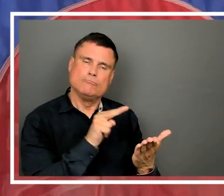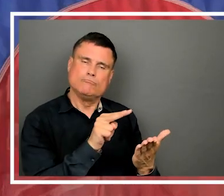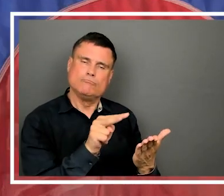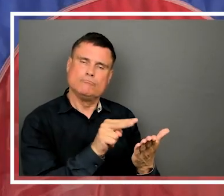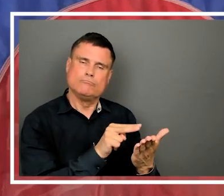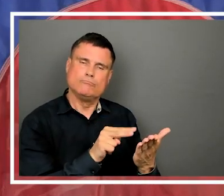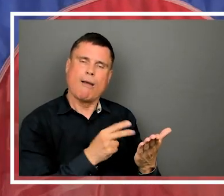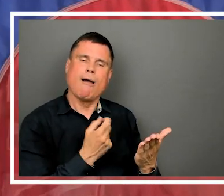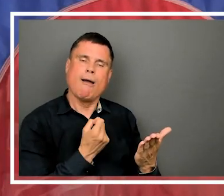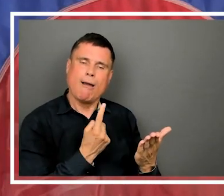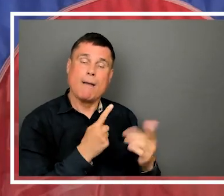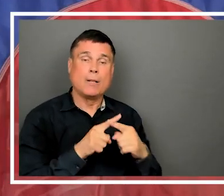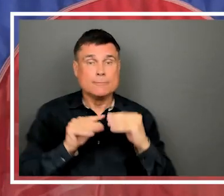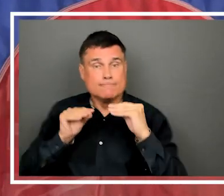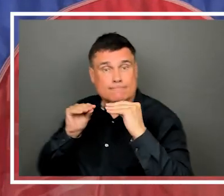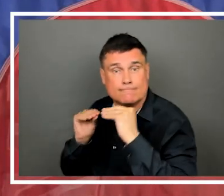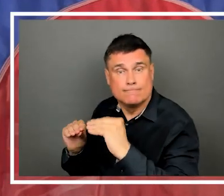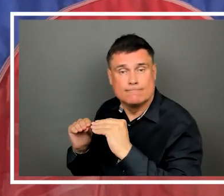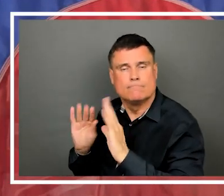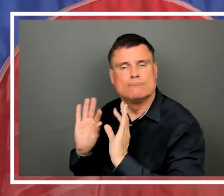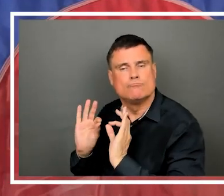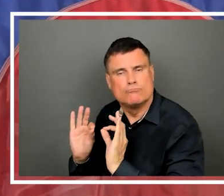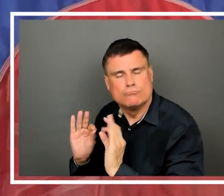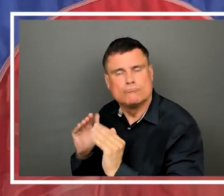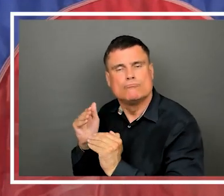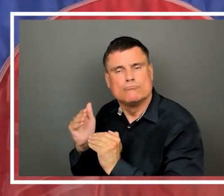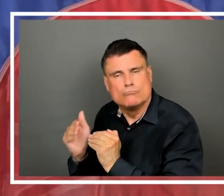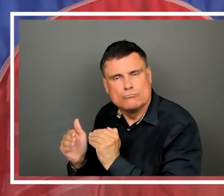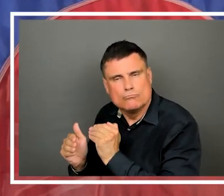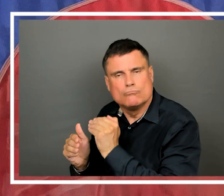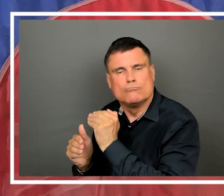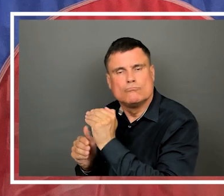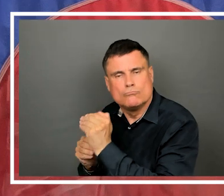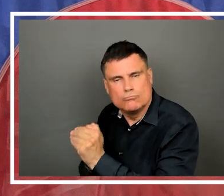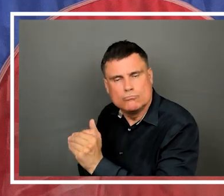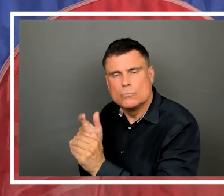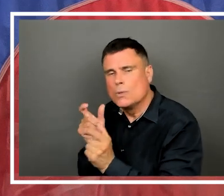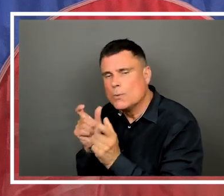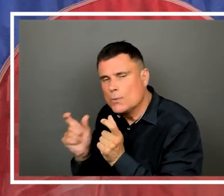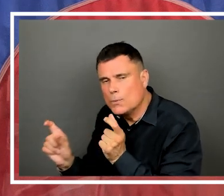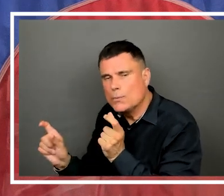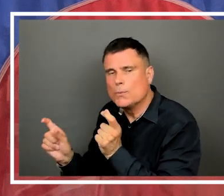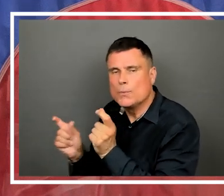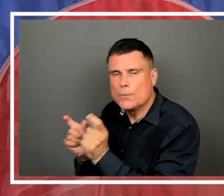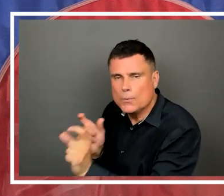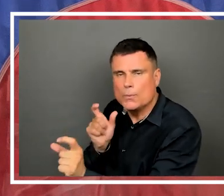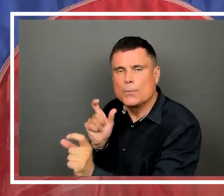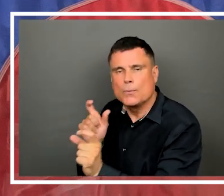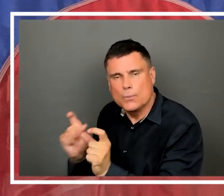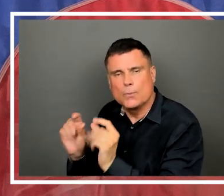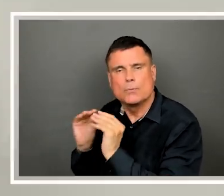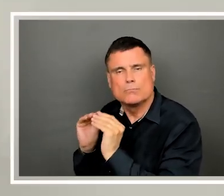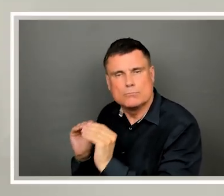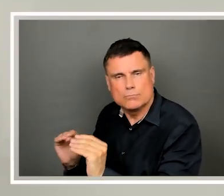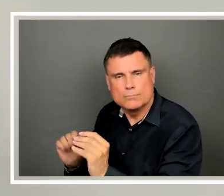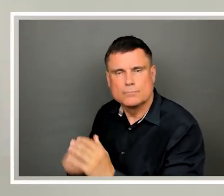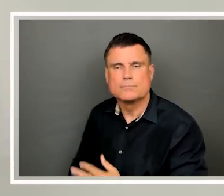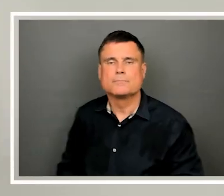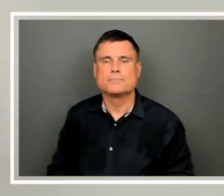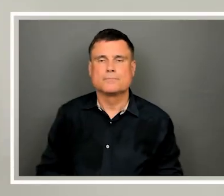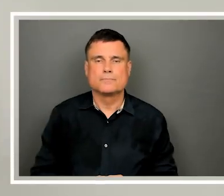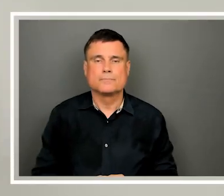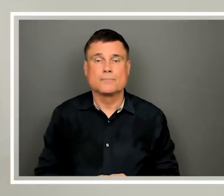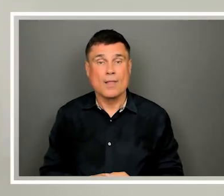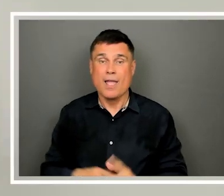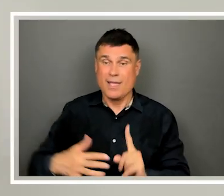and understand. The teacher should explain things slowly and using simple terms. But even